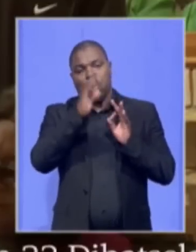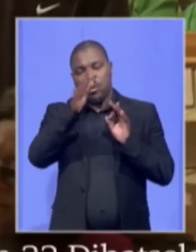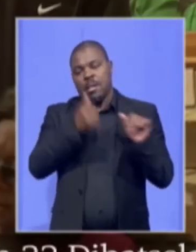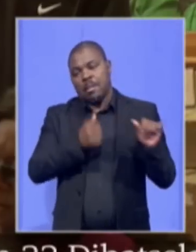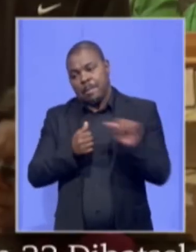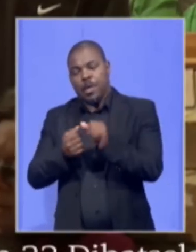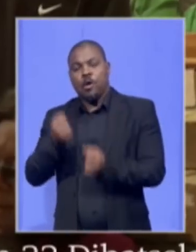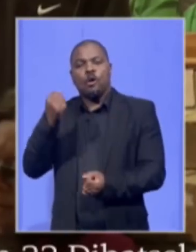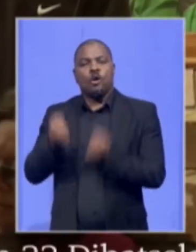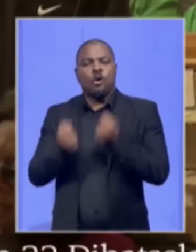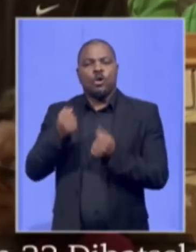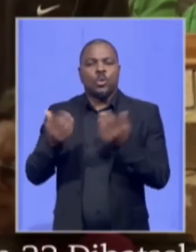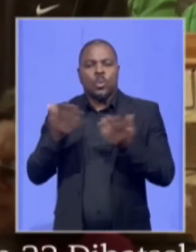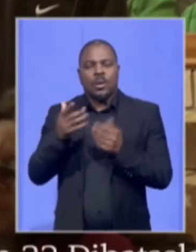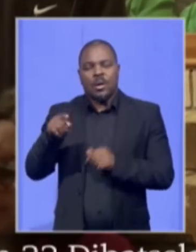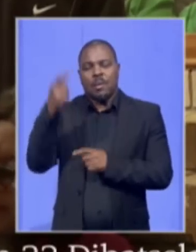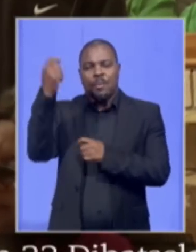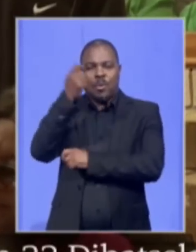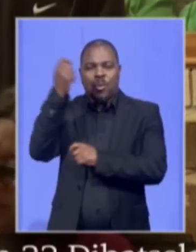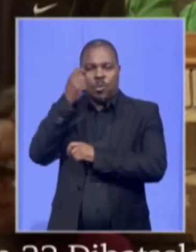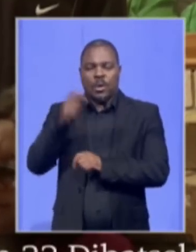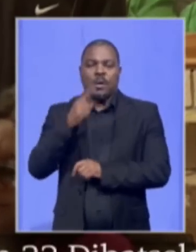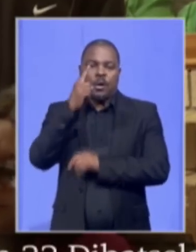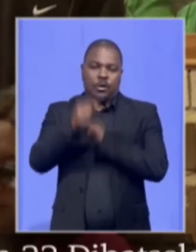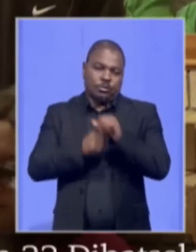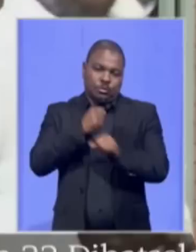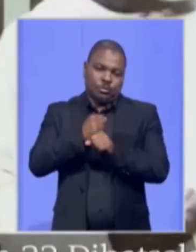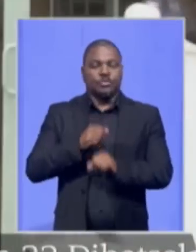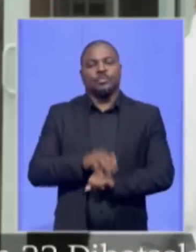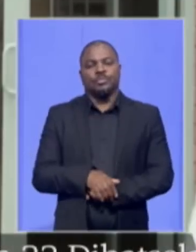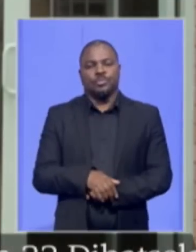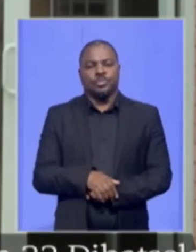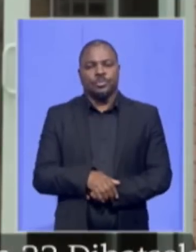boela kwa kgotlatshekelo ya kgaolo ya Polokwane ka Tlhakole ngwaga o tlang.